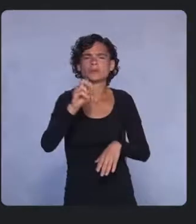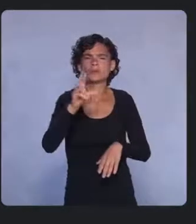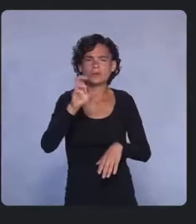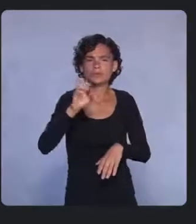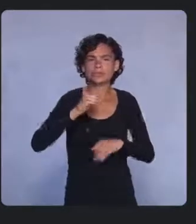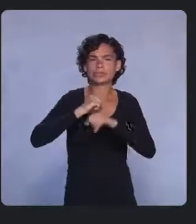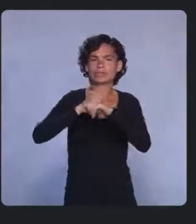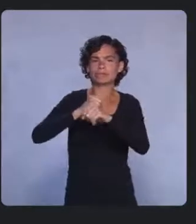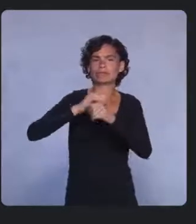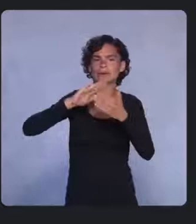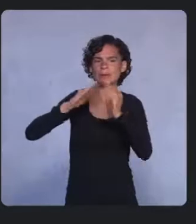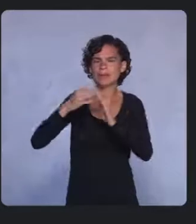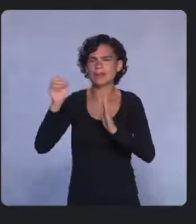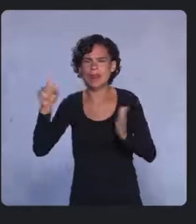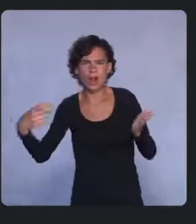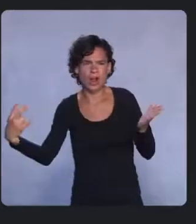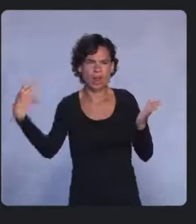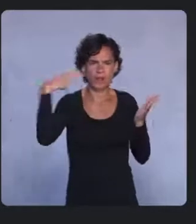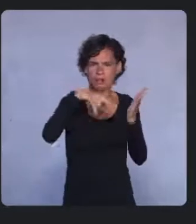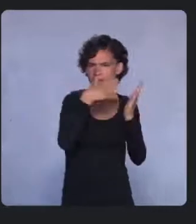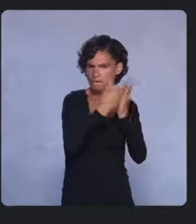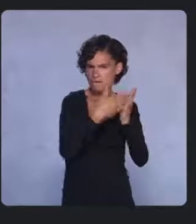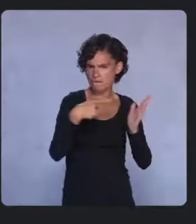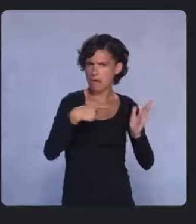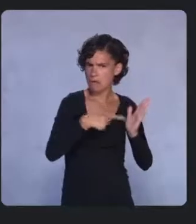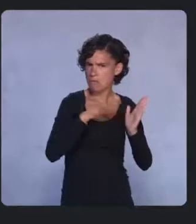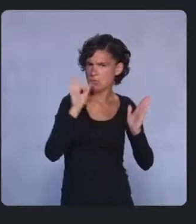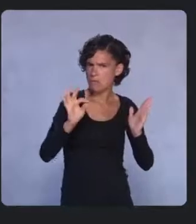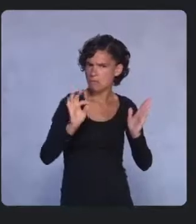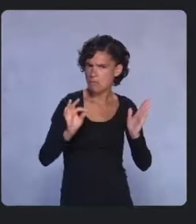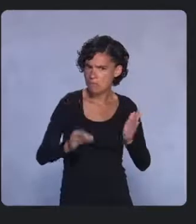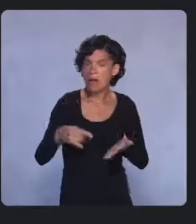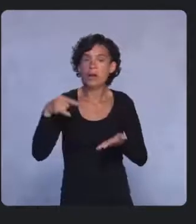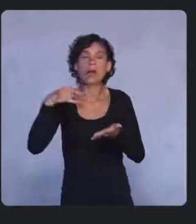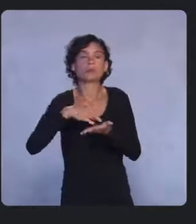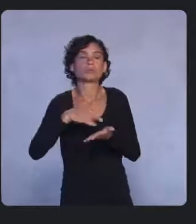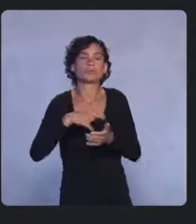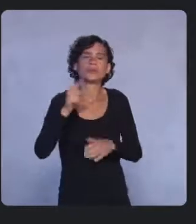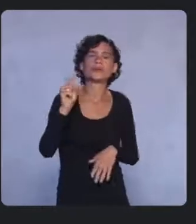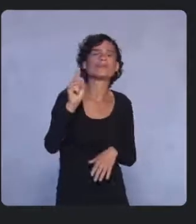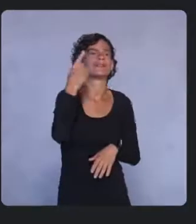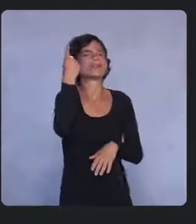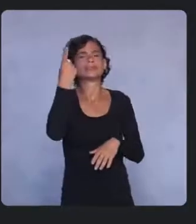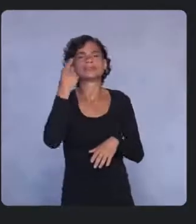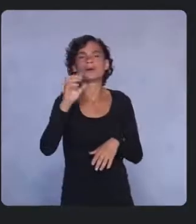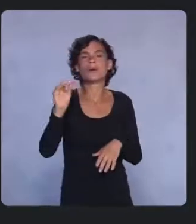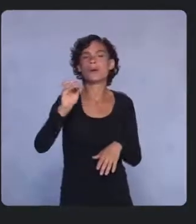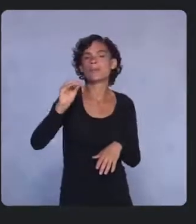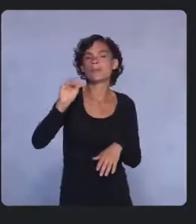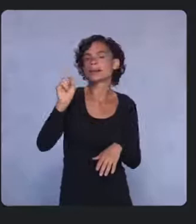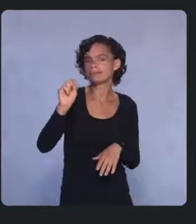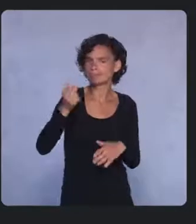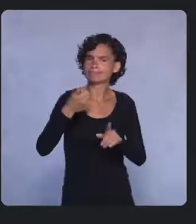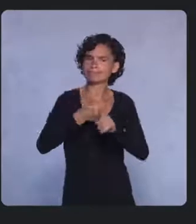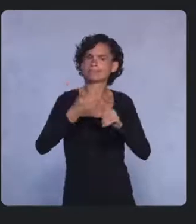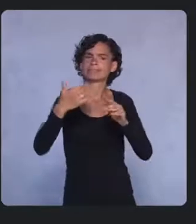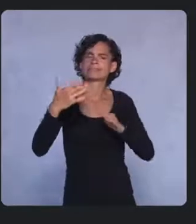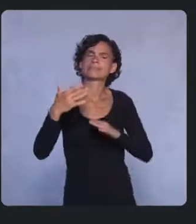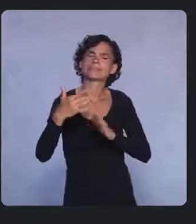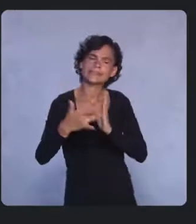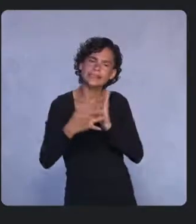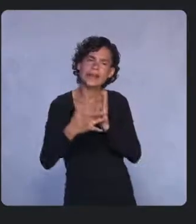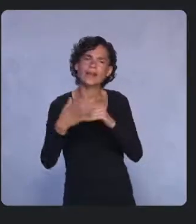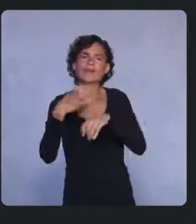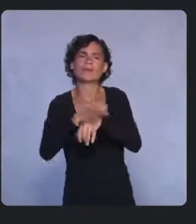community. Android is the first commercial mobile operating system to enable technically enforced privacy like